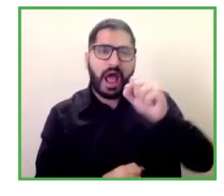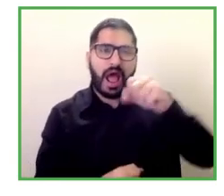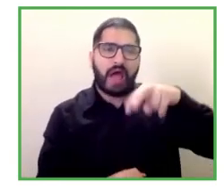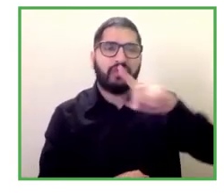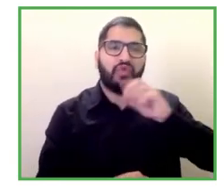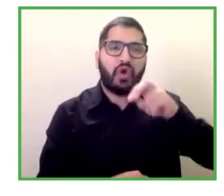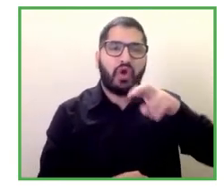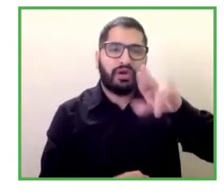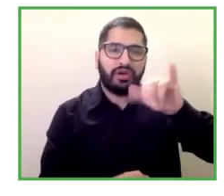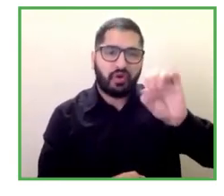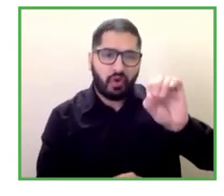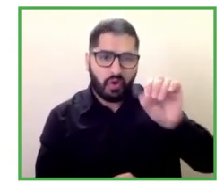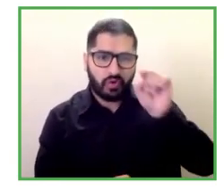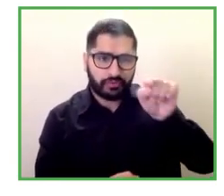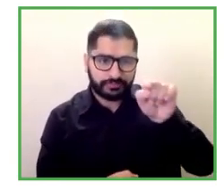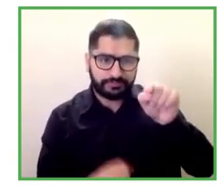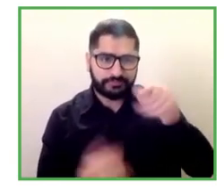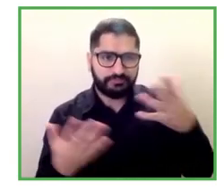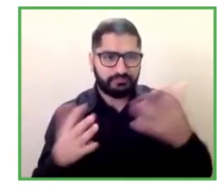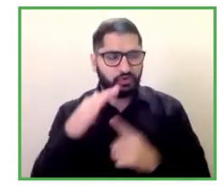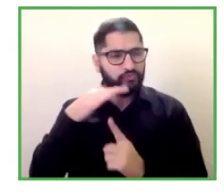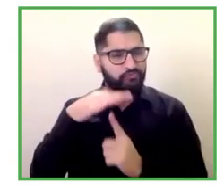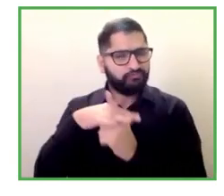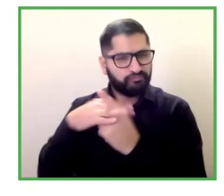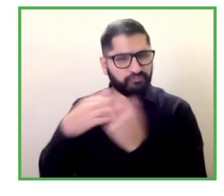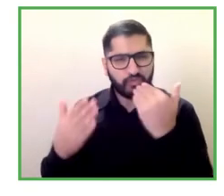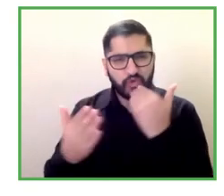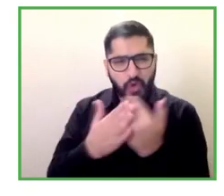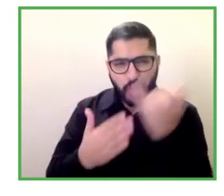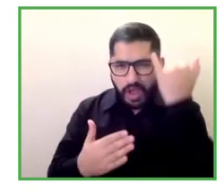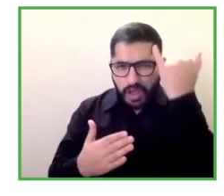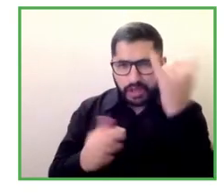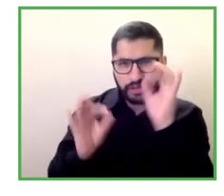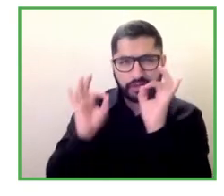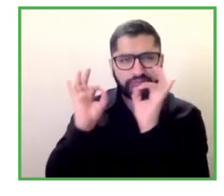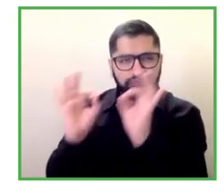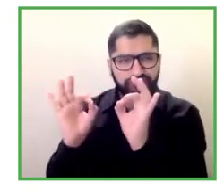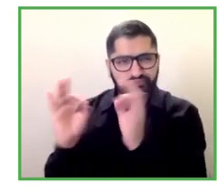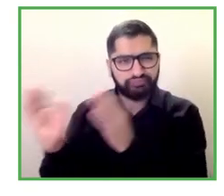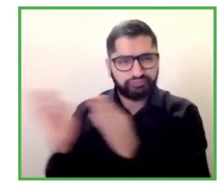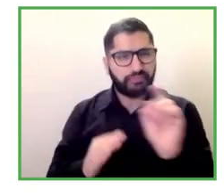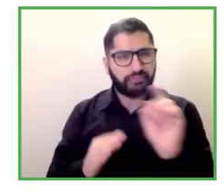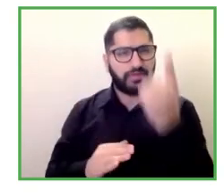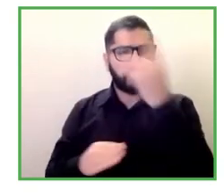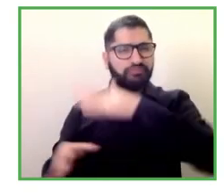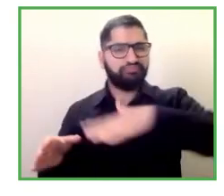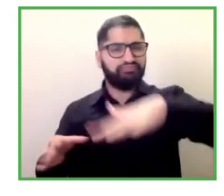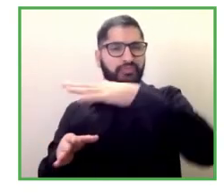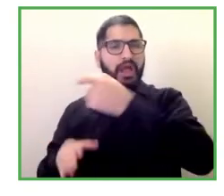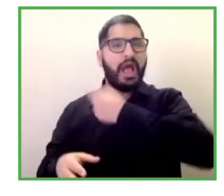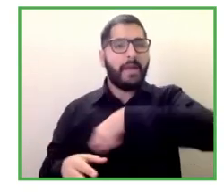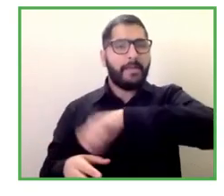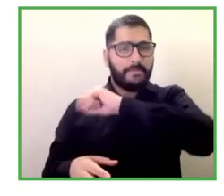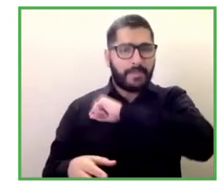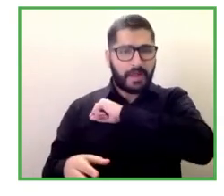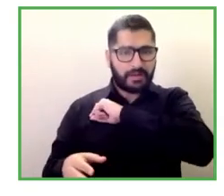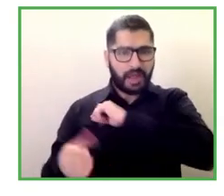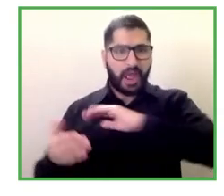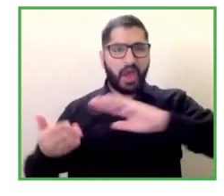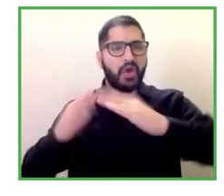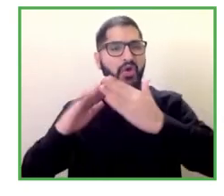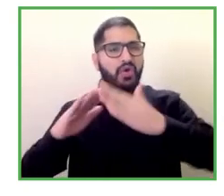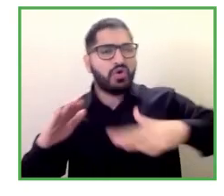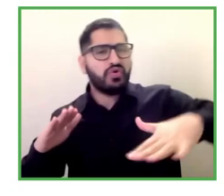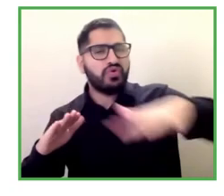that's been very pioneer, has a great impact in Spain, and that refers to